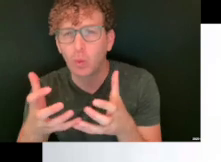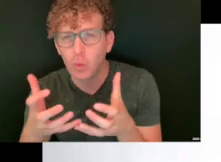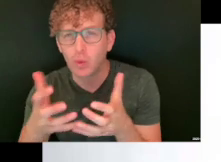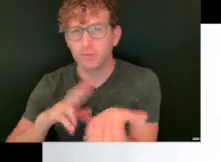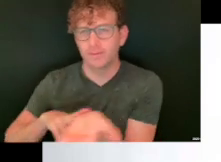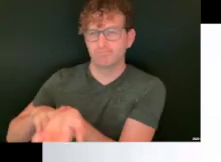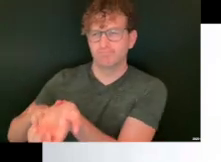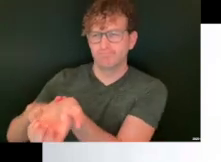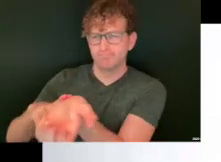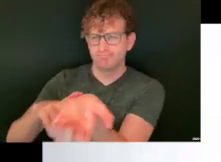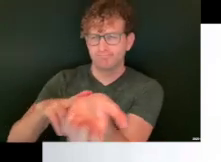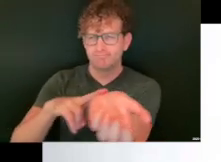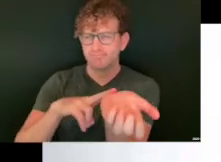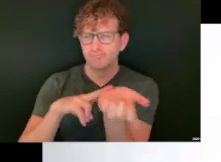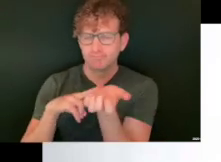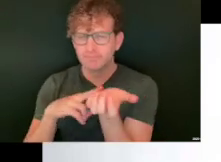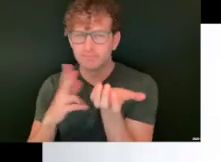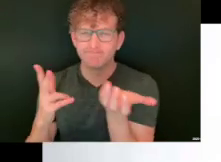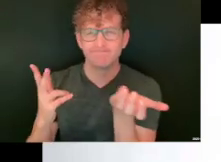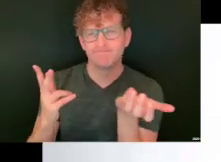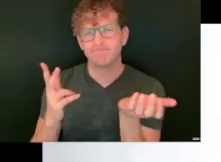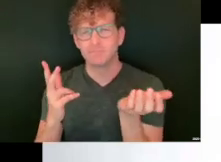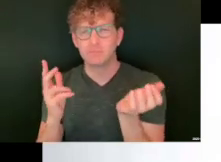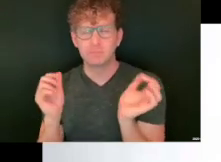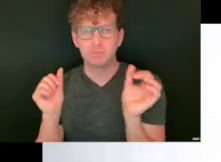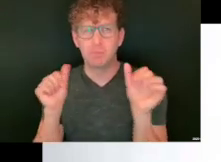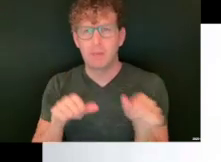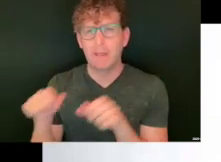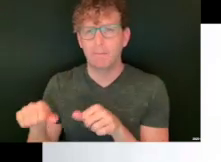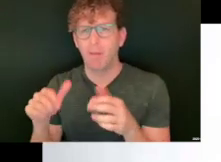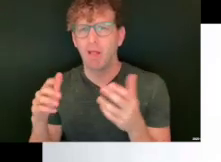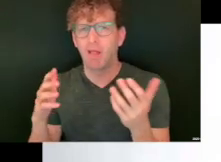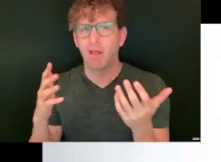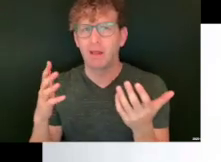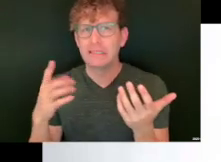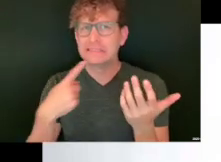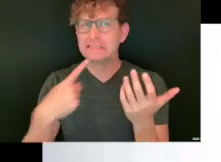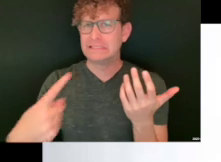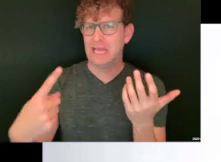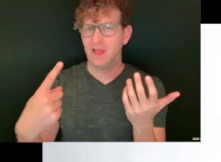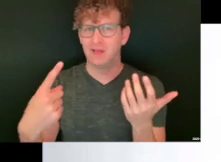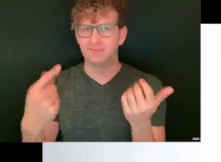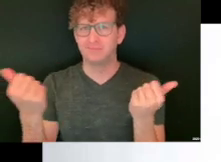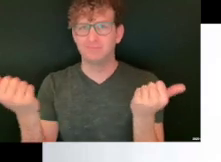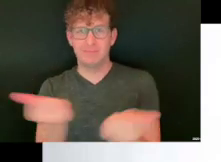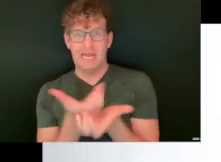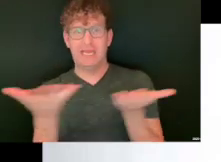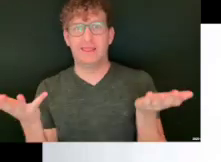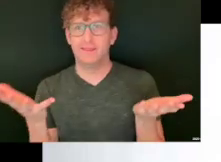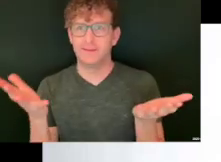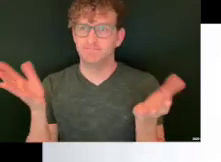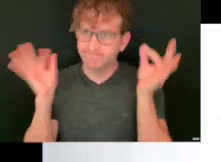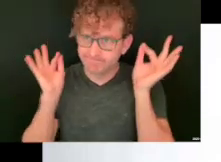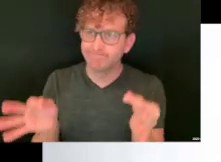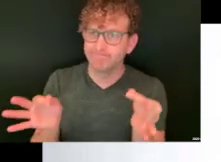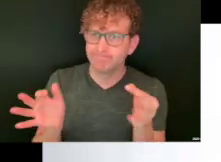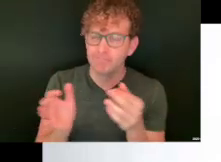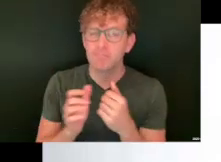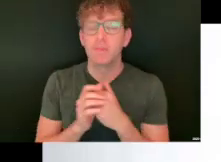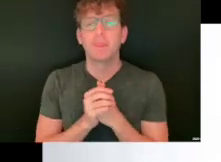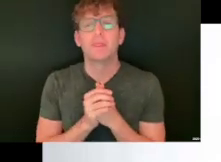group during the day today where we asked the same poll questions, and so taking all of that